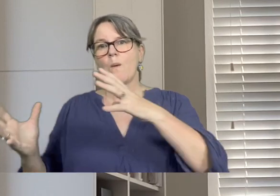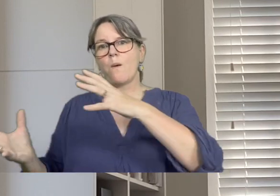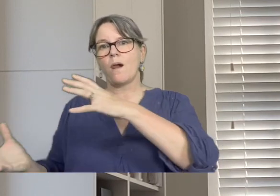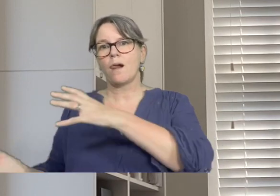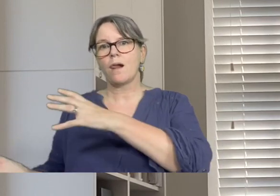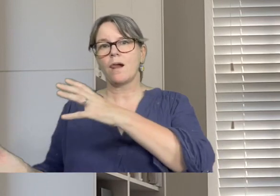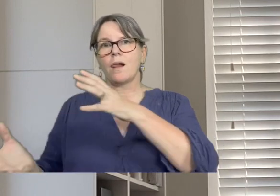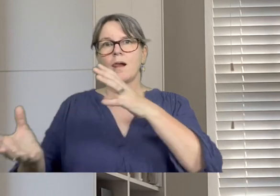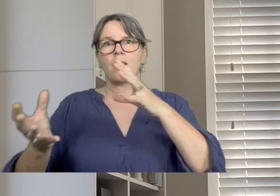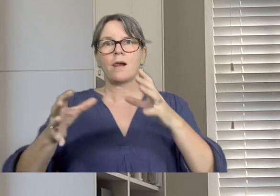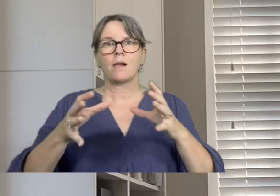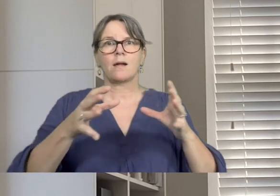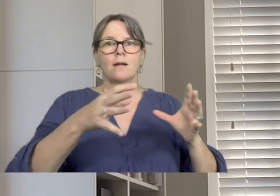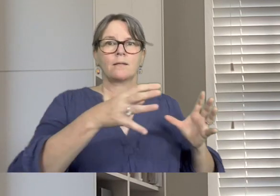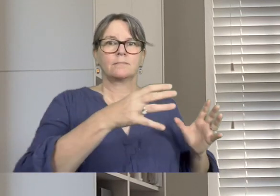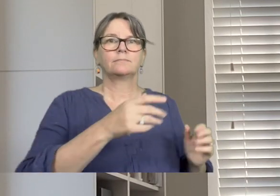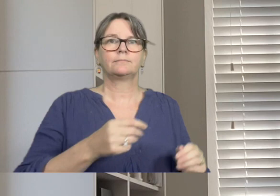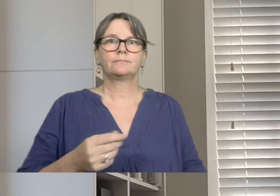Gather the ball.